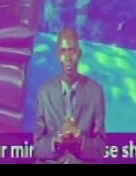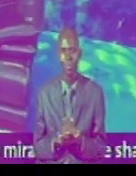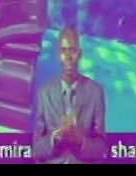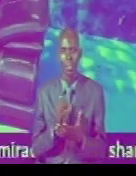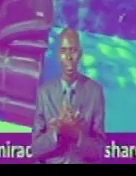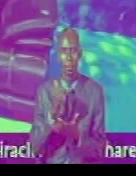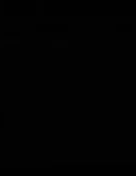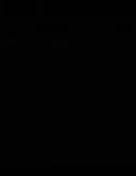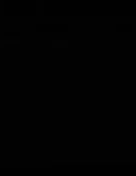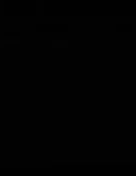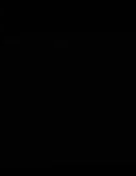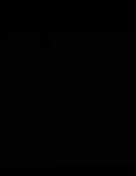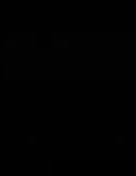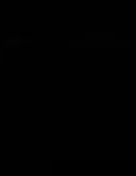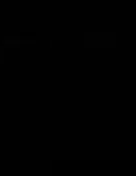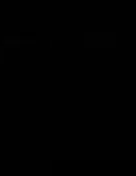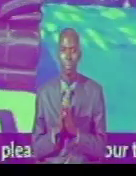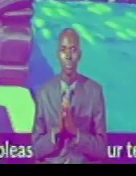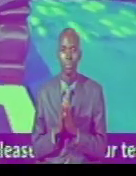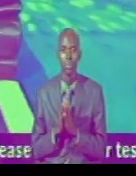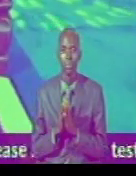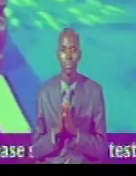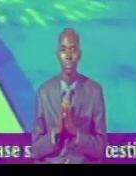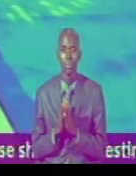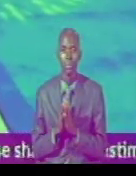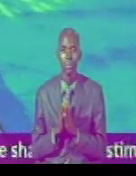Amen. Then,